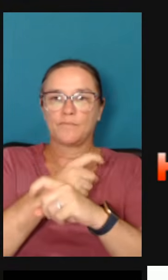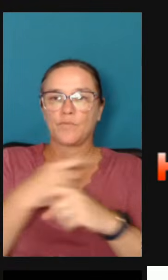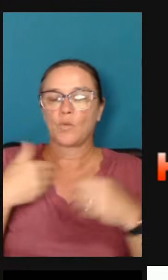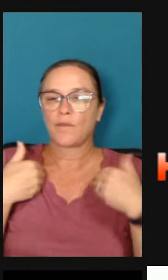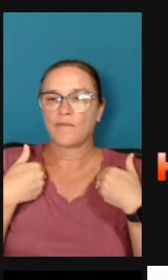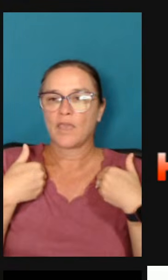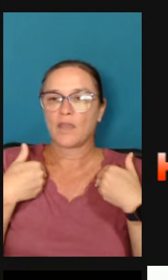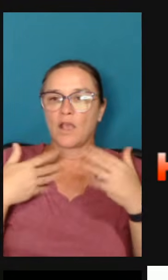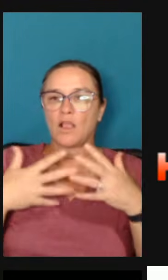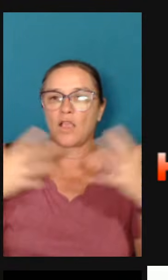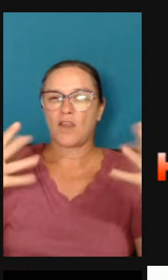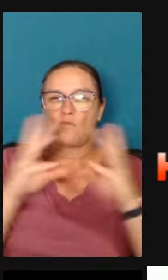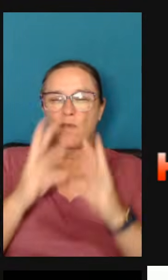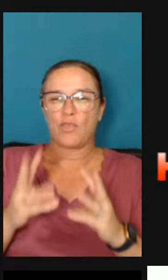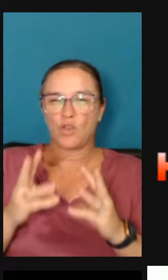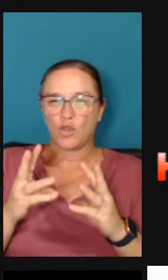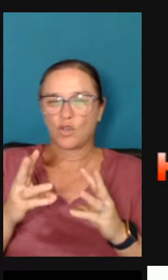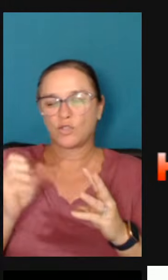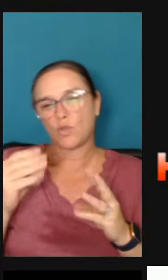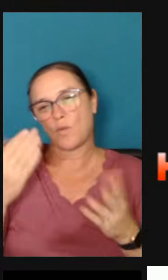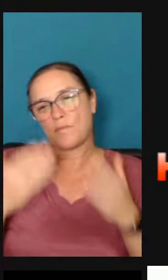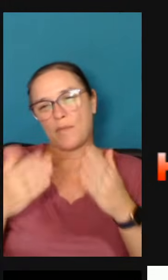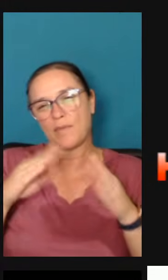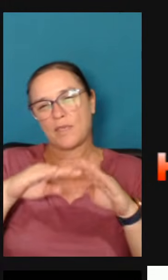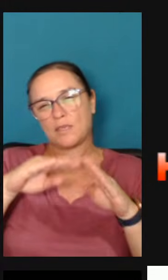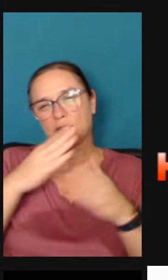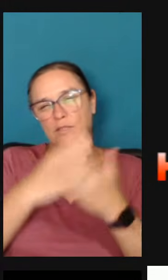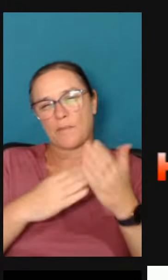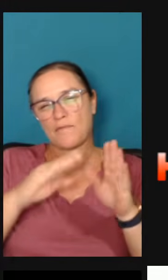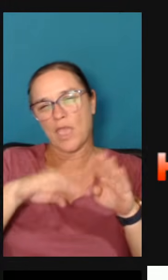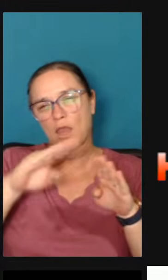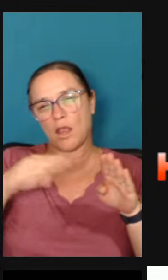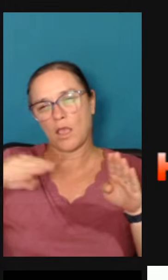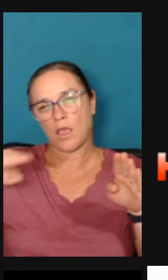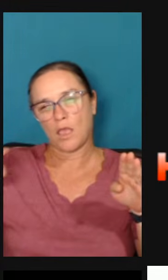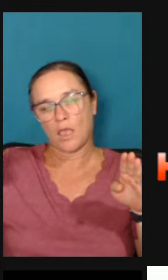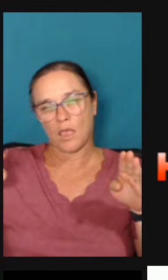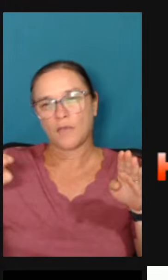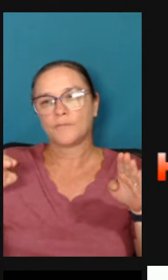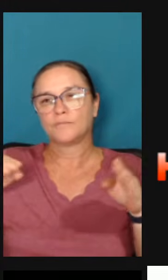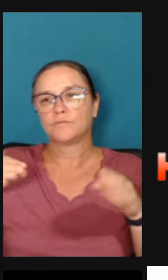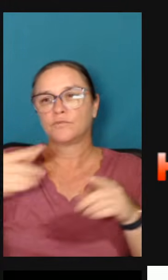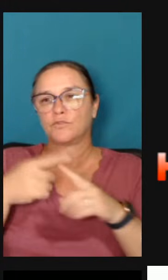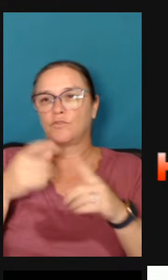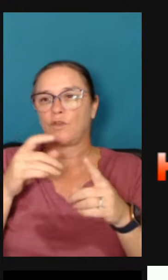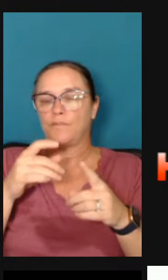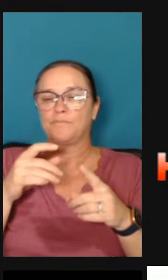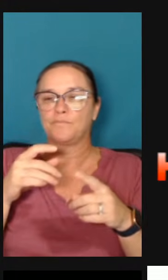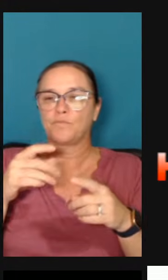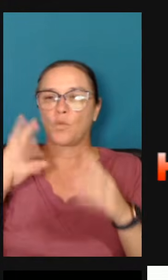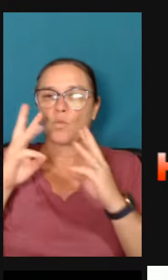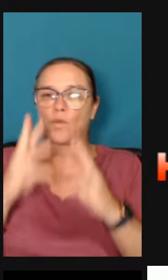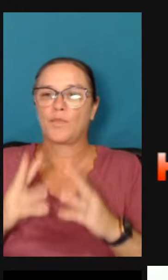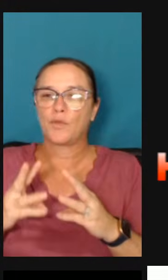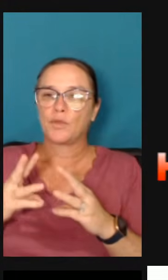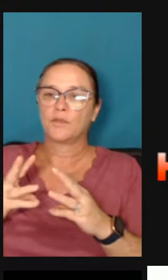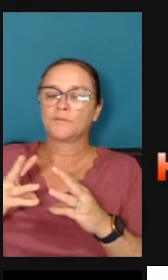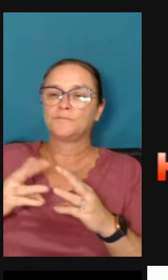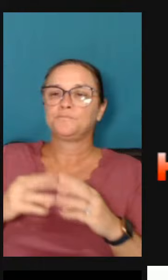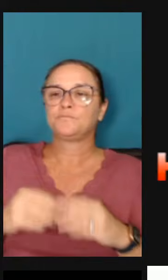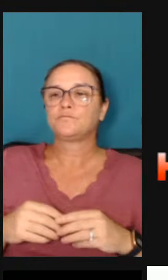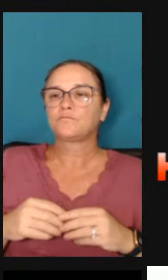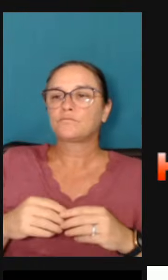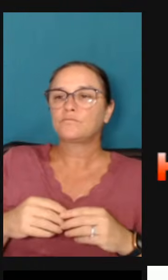weather come through, which this might be some of those weather signals coming through. in the green, but nothing of a scale. And since then, it's